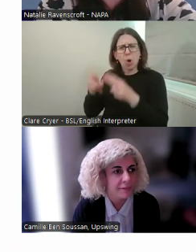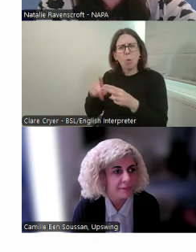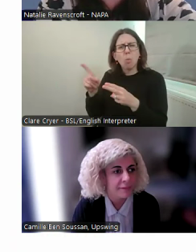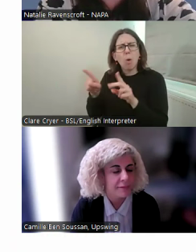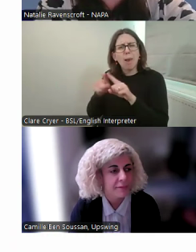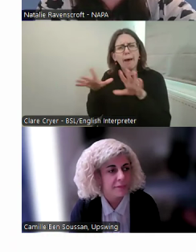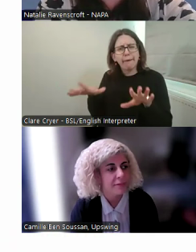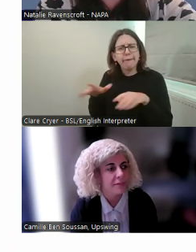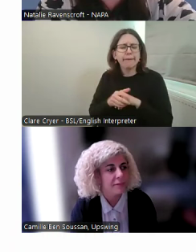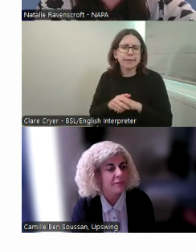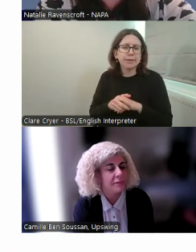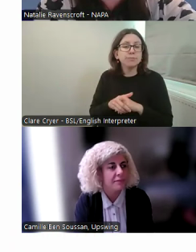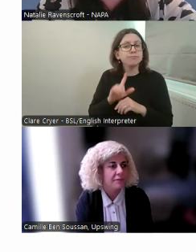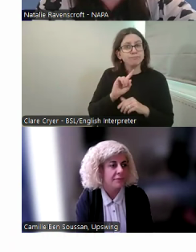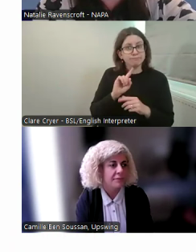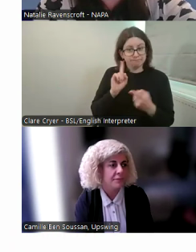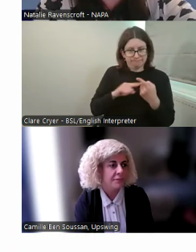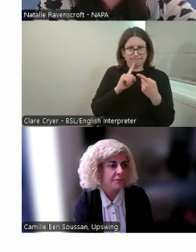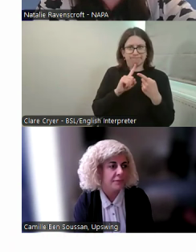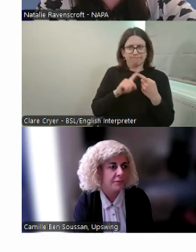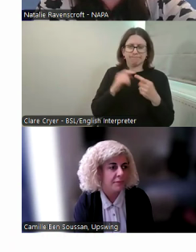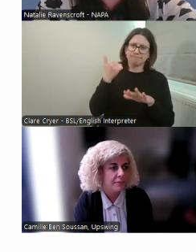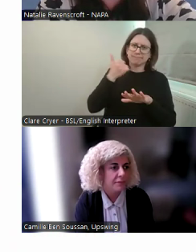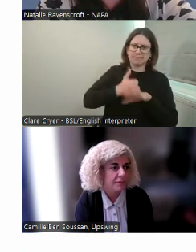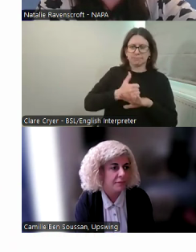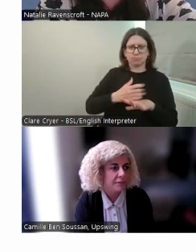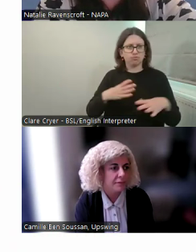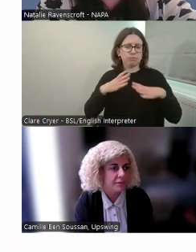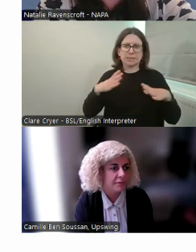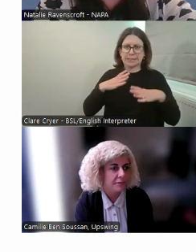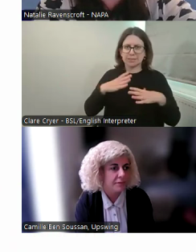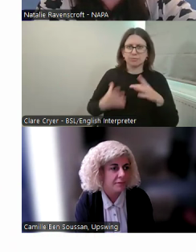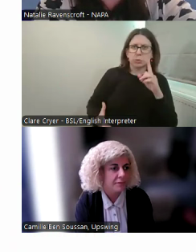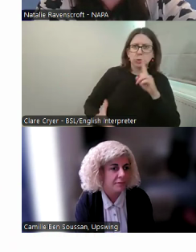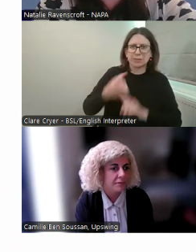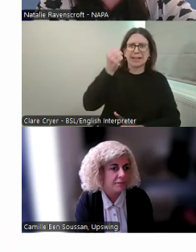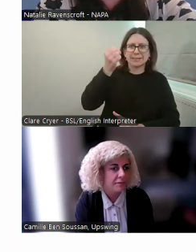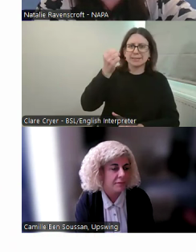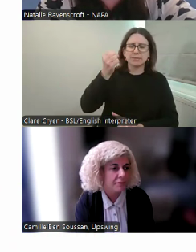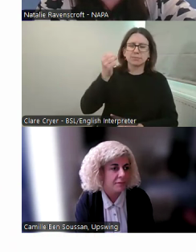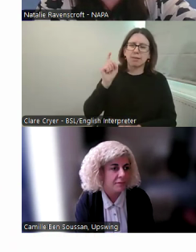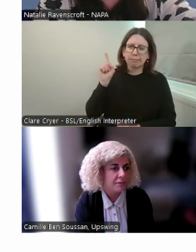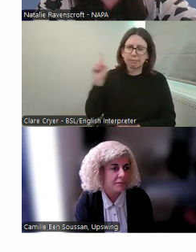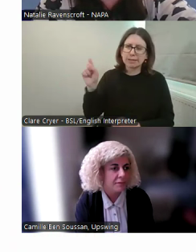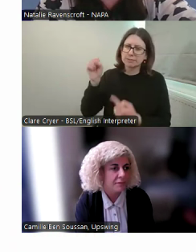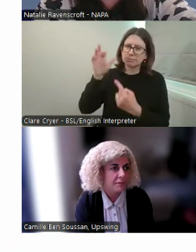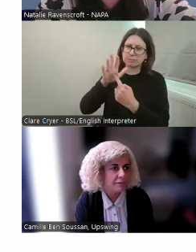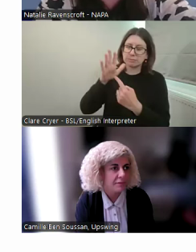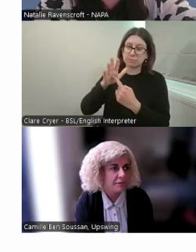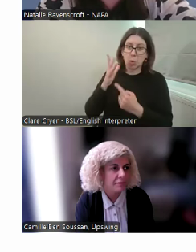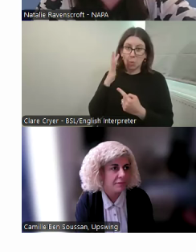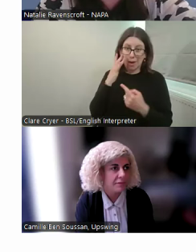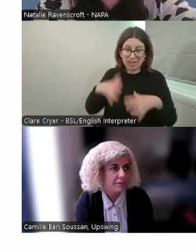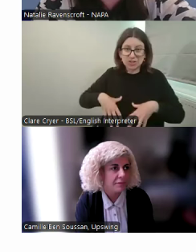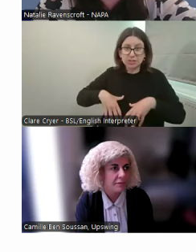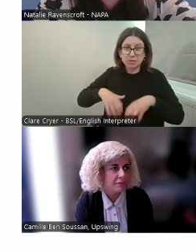So first of all, setting up for success. This is really key. And I think asking at the very beginning, if